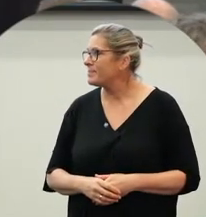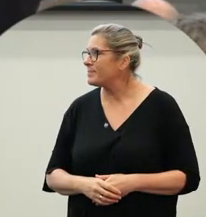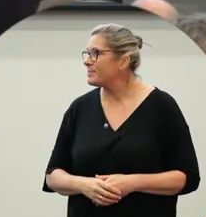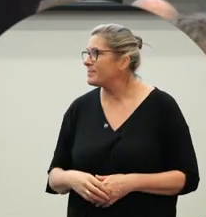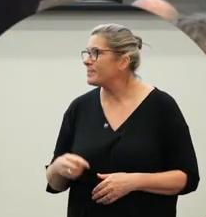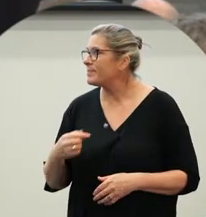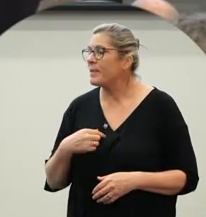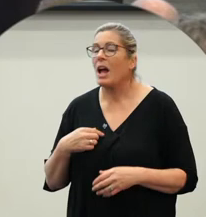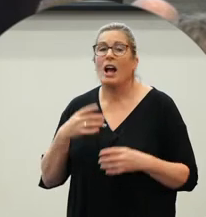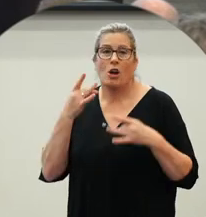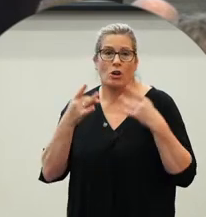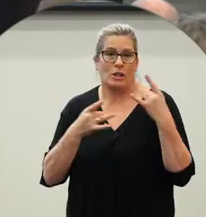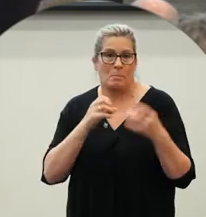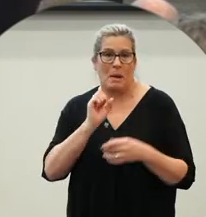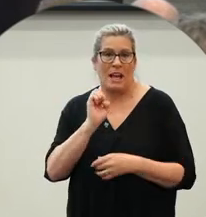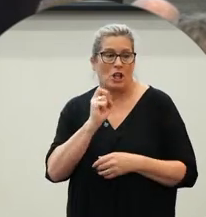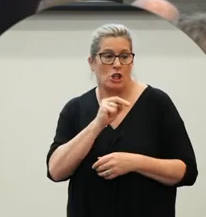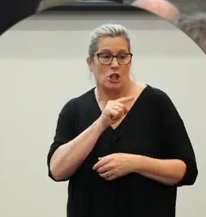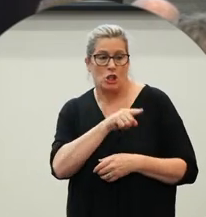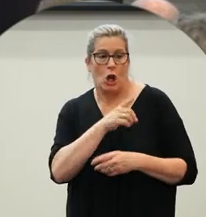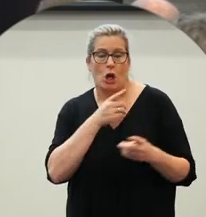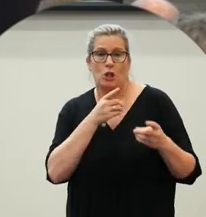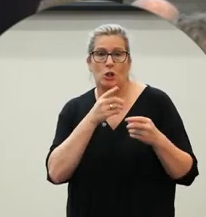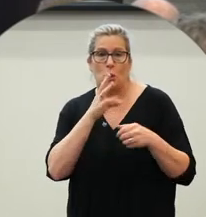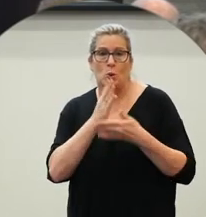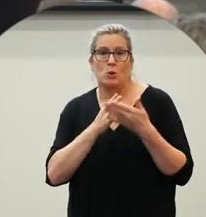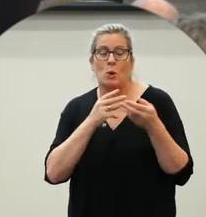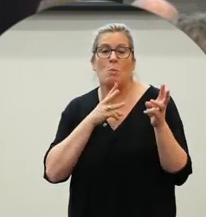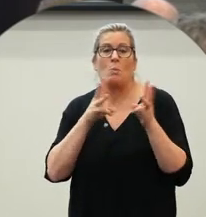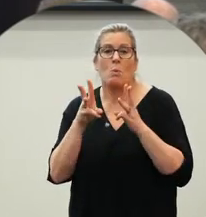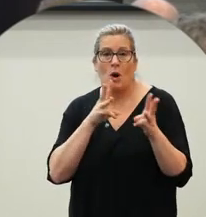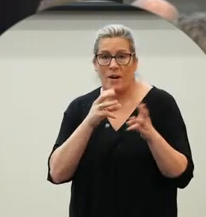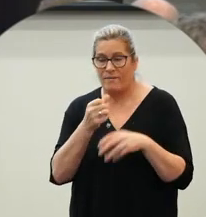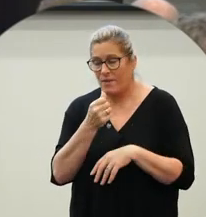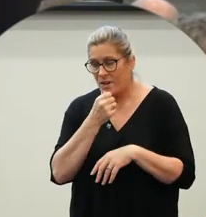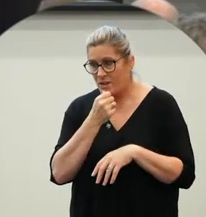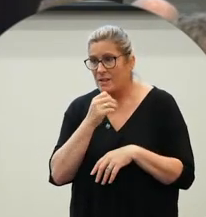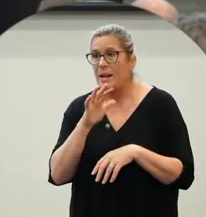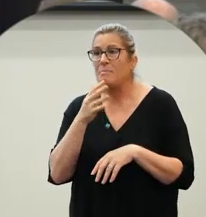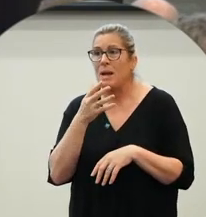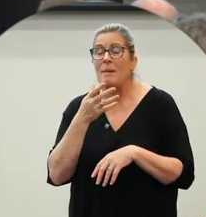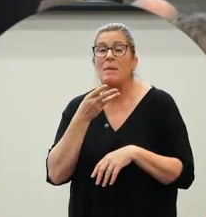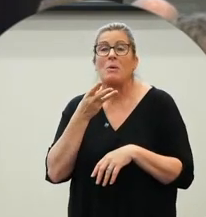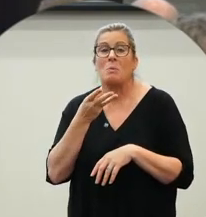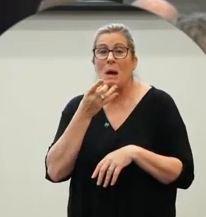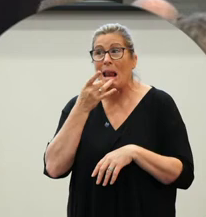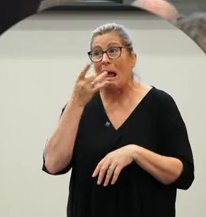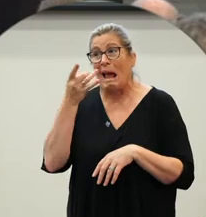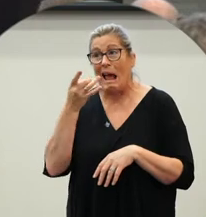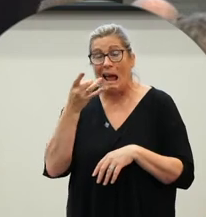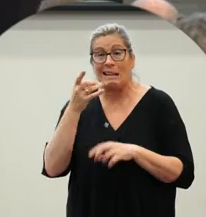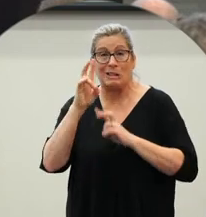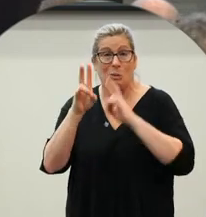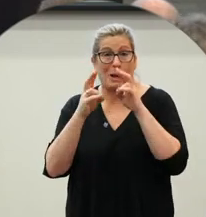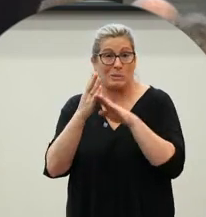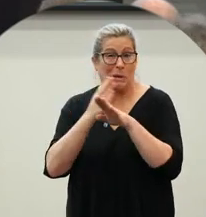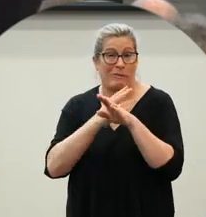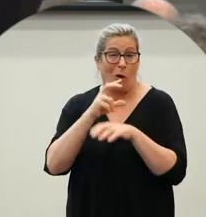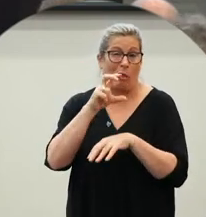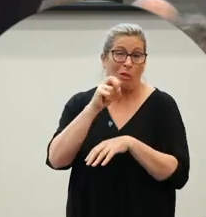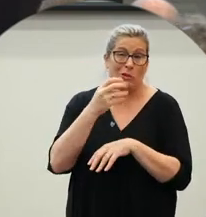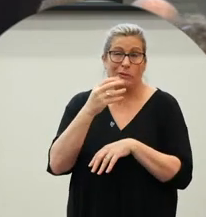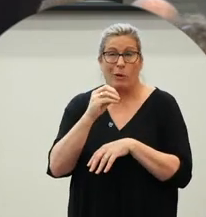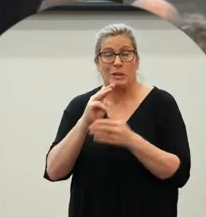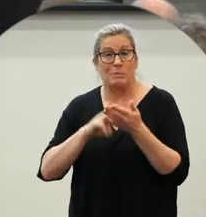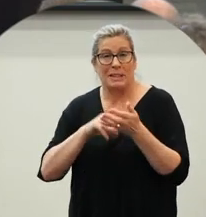I'm going to make Sean do some work early on, and we might go to the audience a little earlier than 40 minutes, depending on how bored we